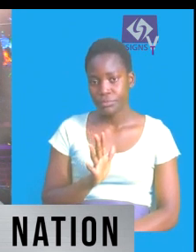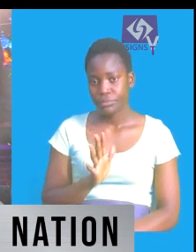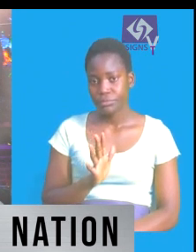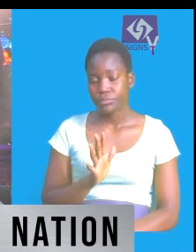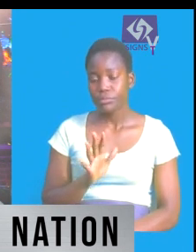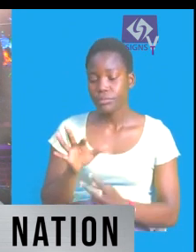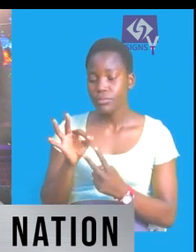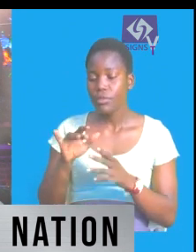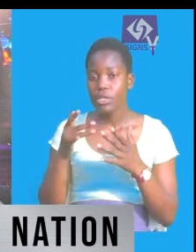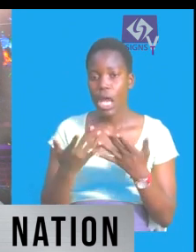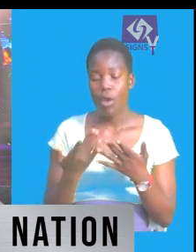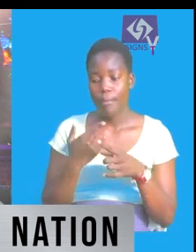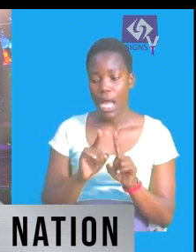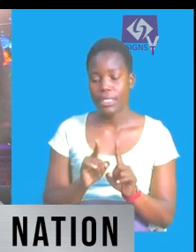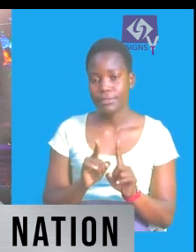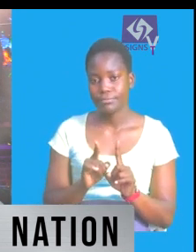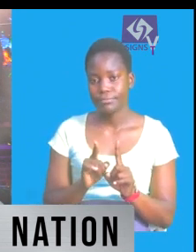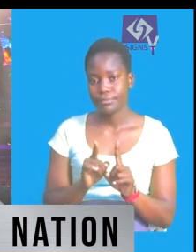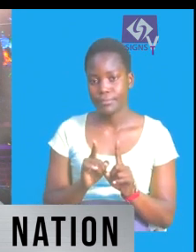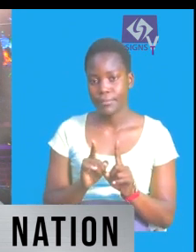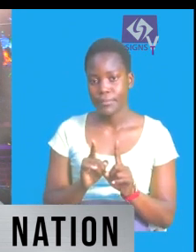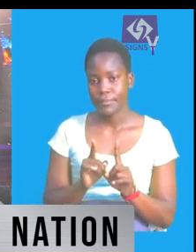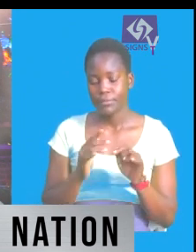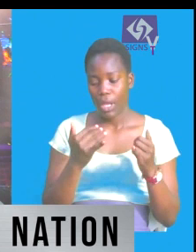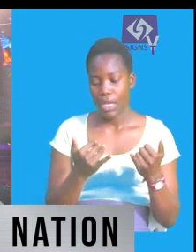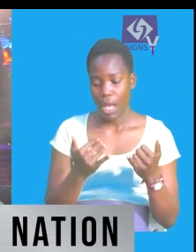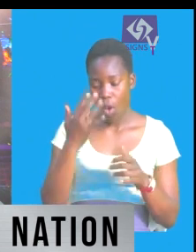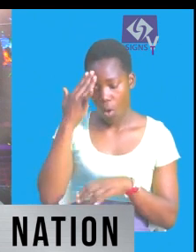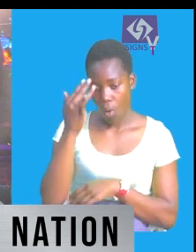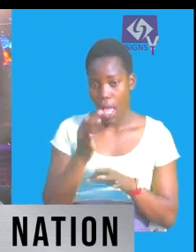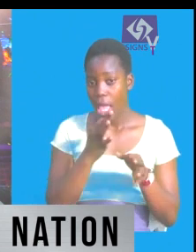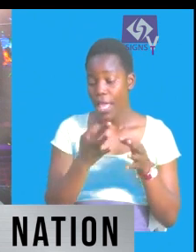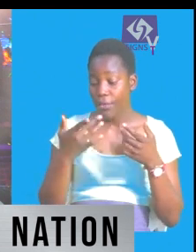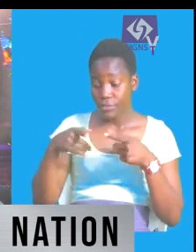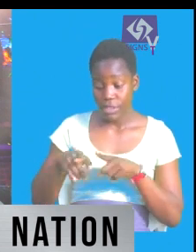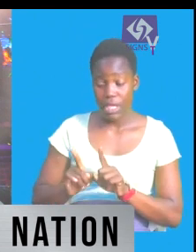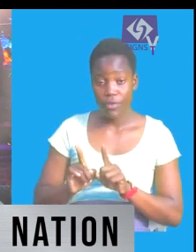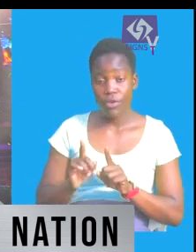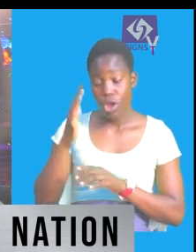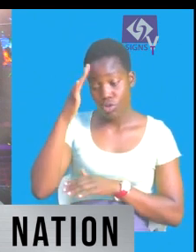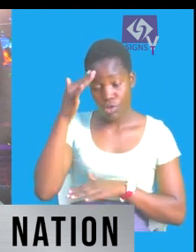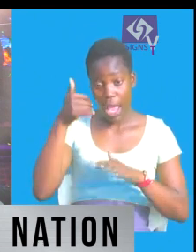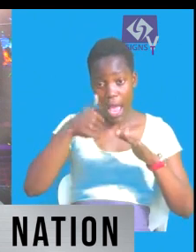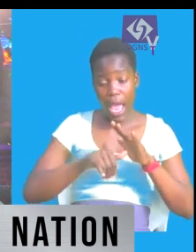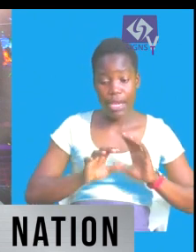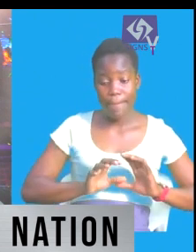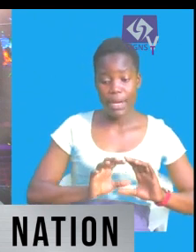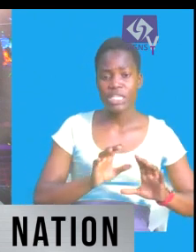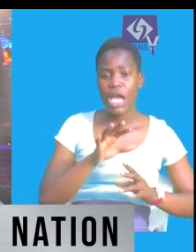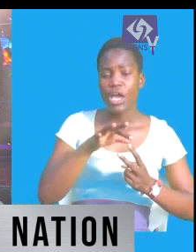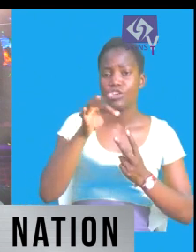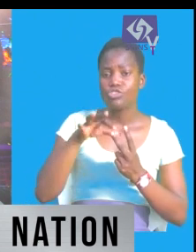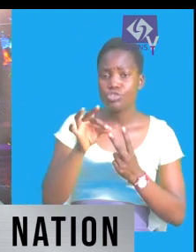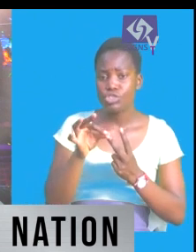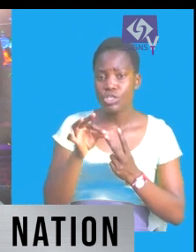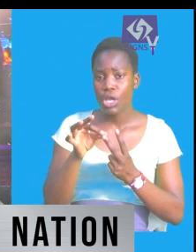me just not assume things. But now, why, if he was under so much pressure, why did he choose to